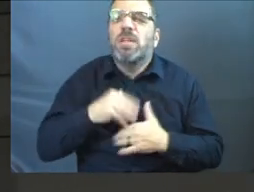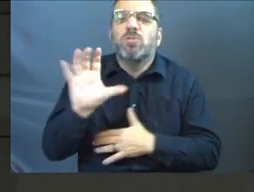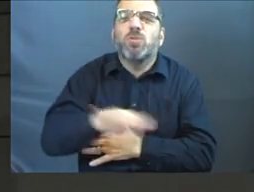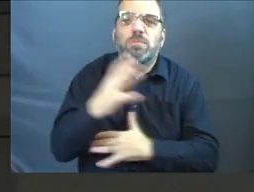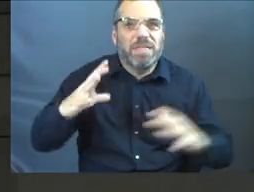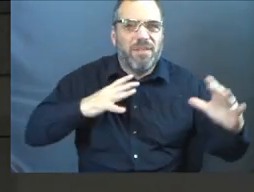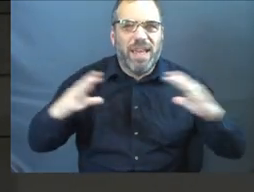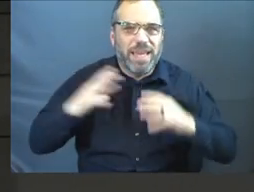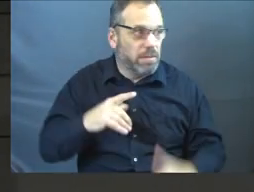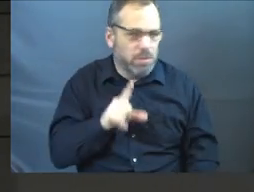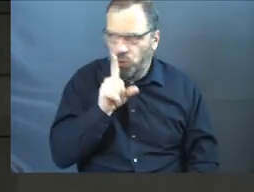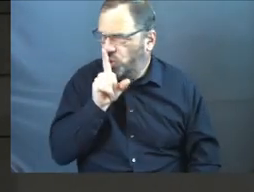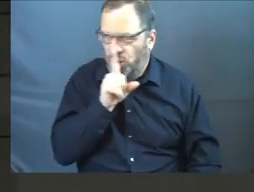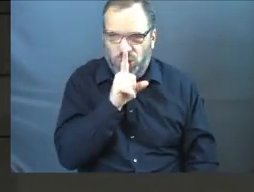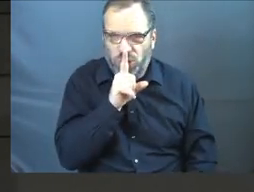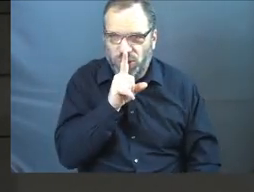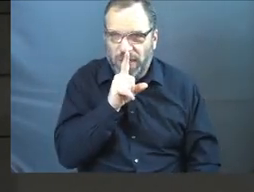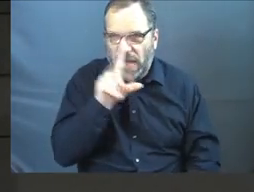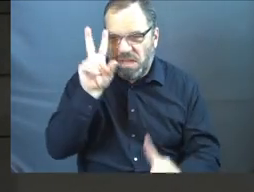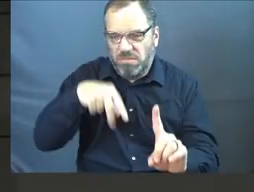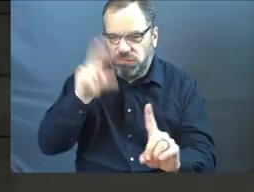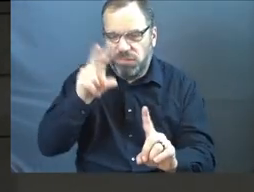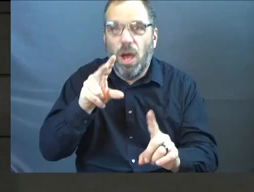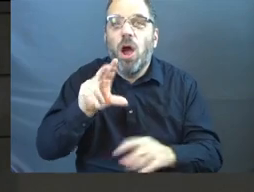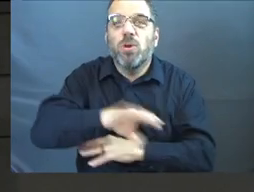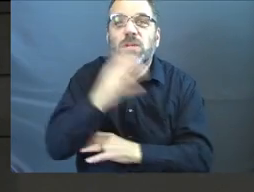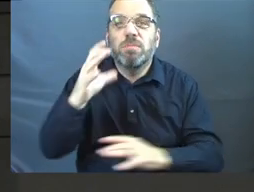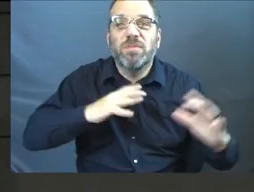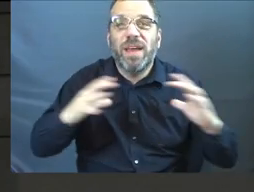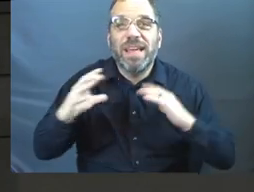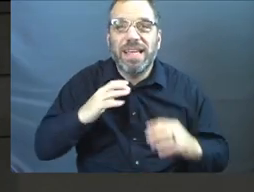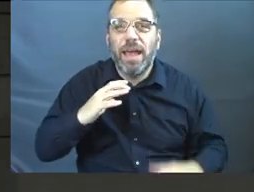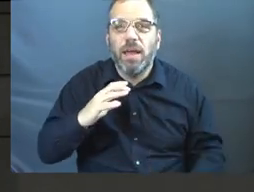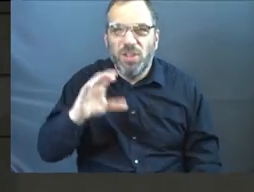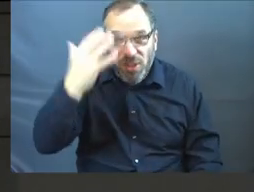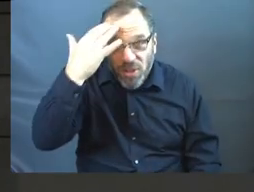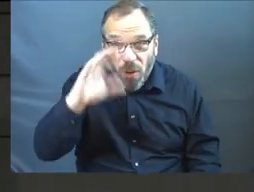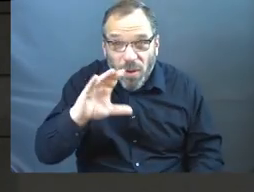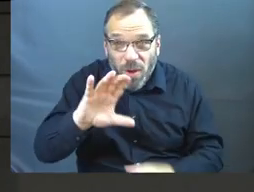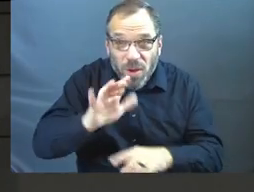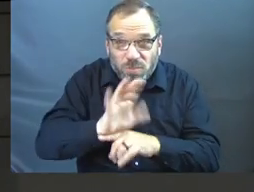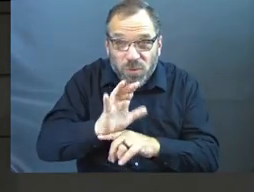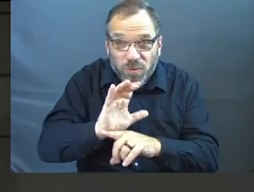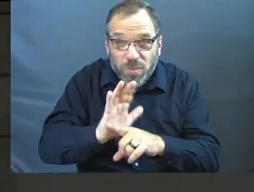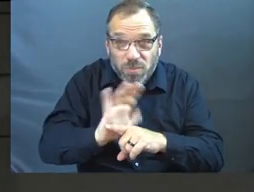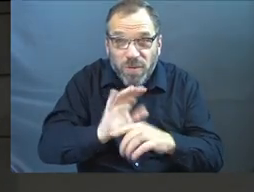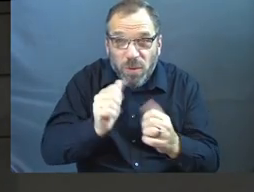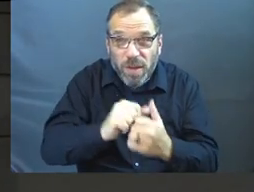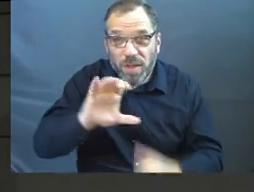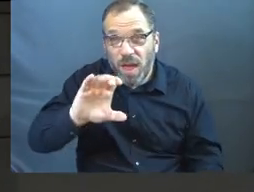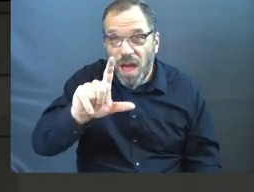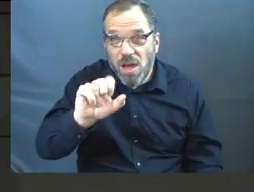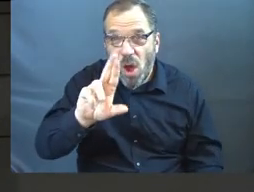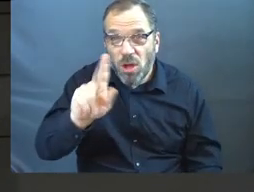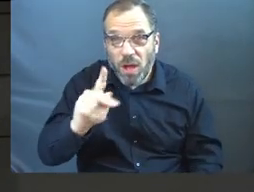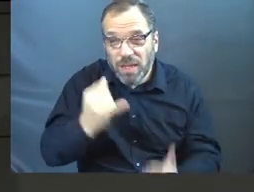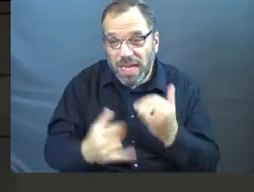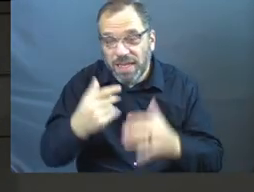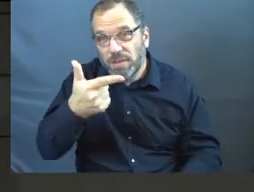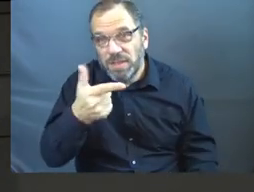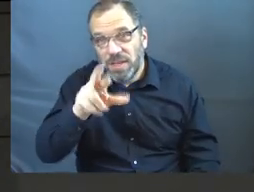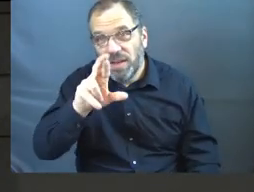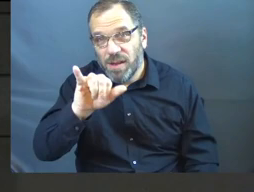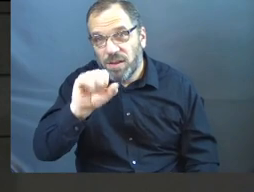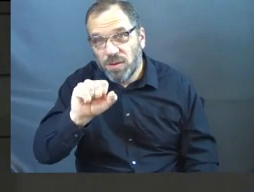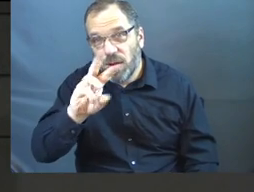fans, I won't judge you. It's in here, right? If you're a Clark Griswold, right? And I'm kind of this way too. You're like, hey, Clark's